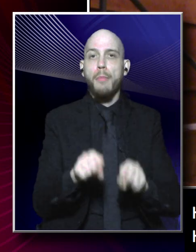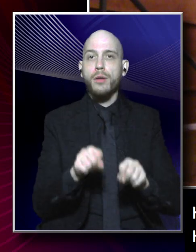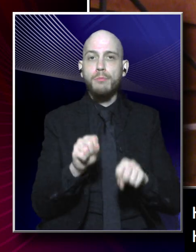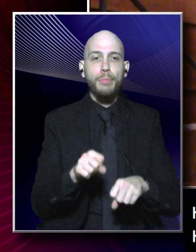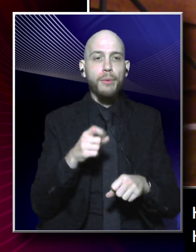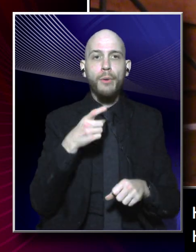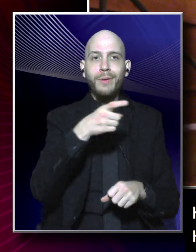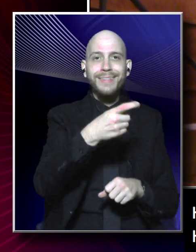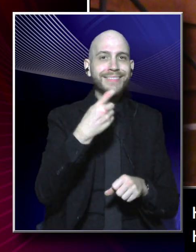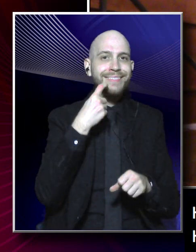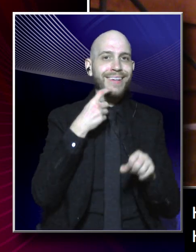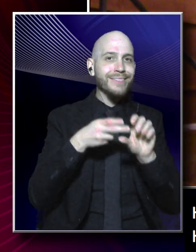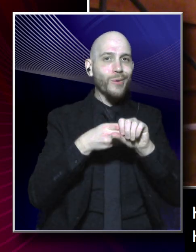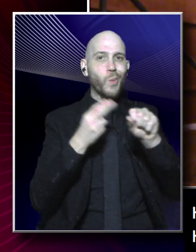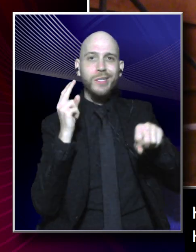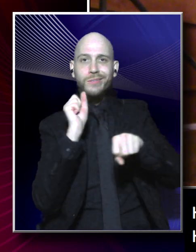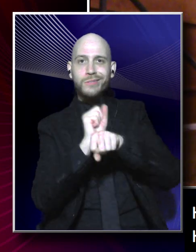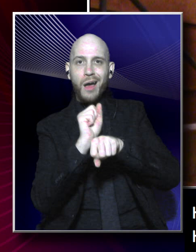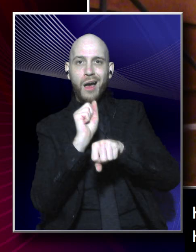they're advocating for.